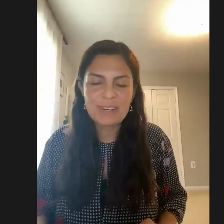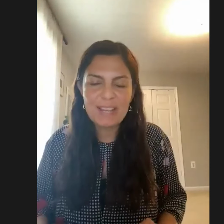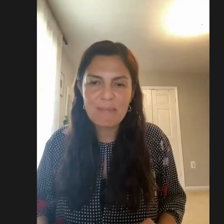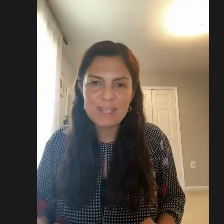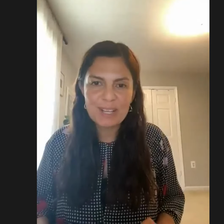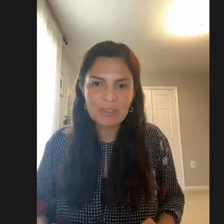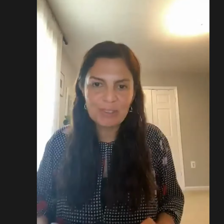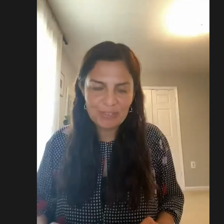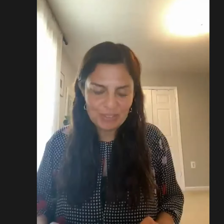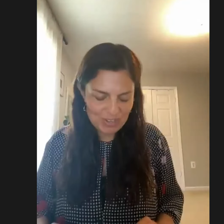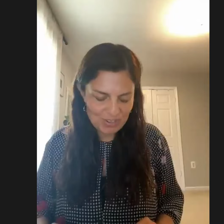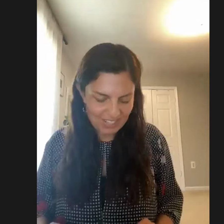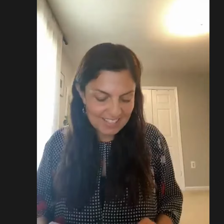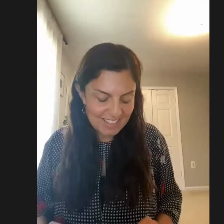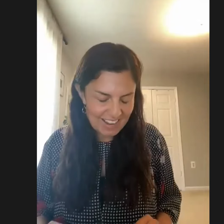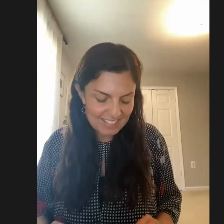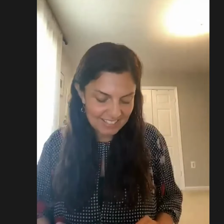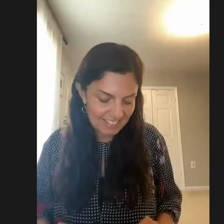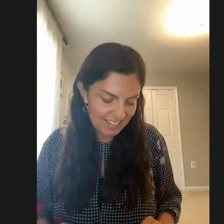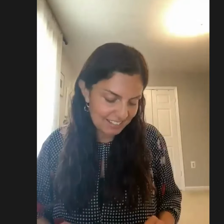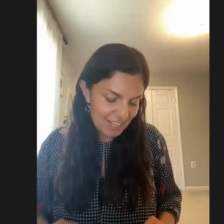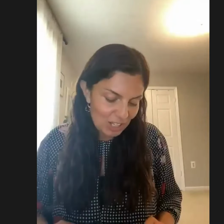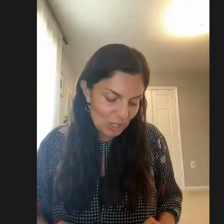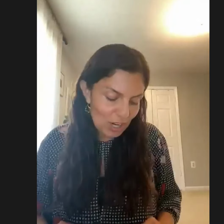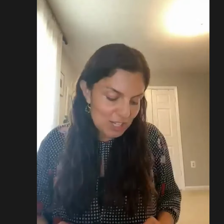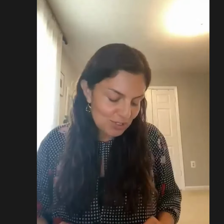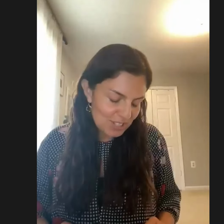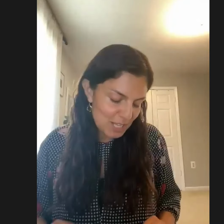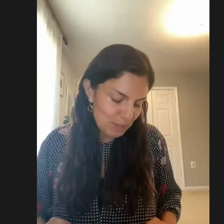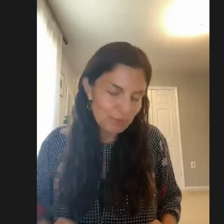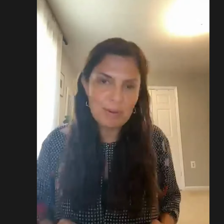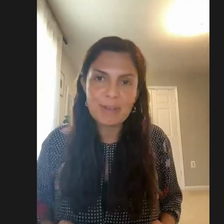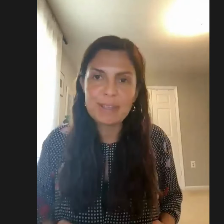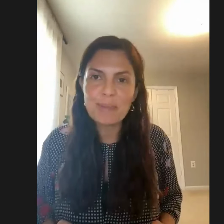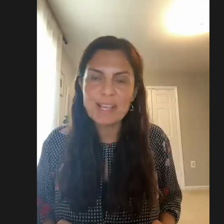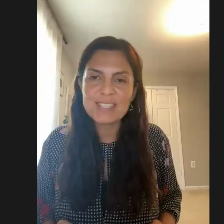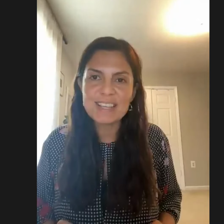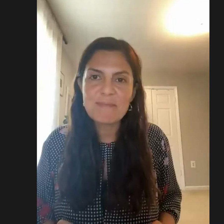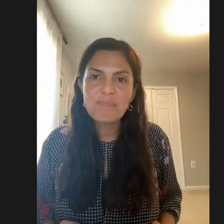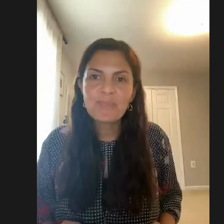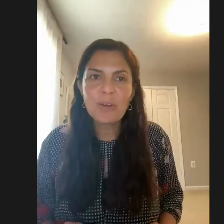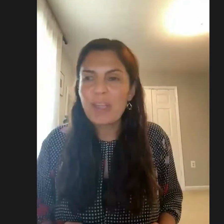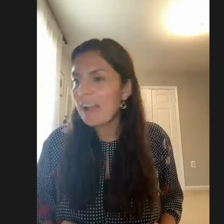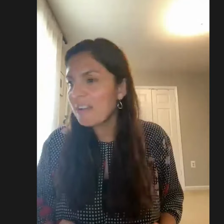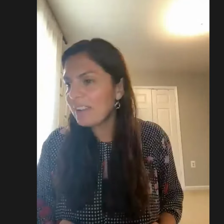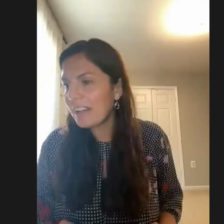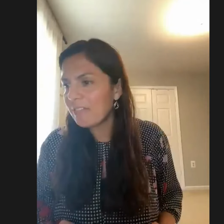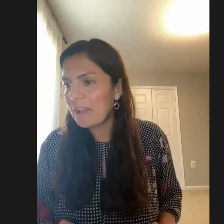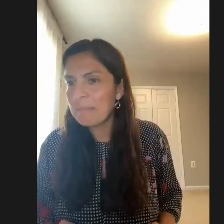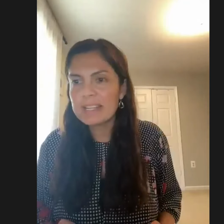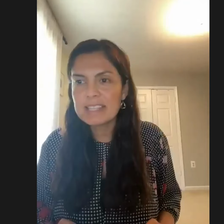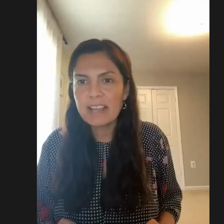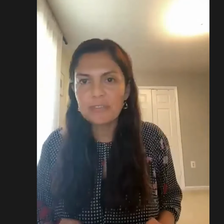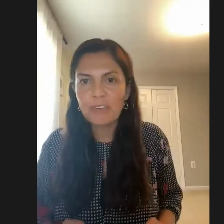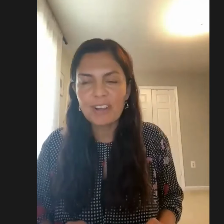So we really appreciate all of your insights and knowledge on these aspects of implementing PHC. We have